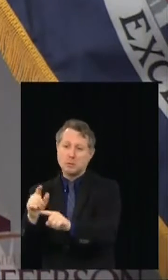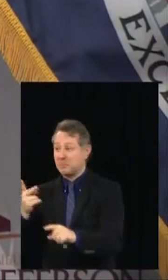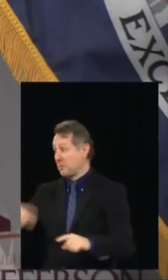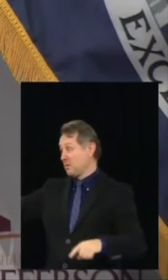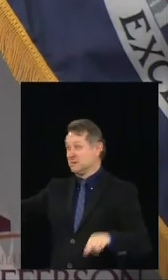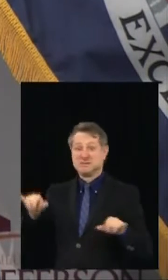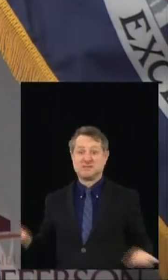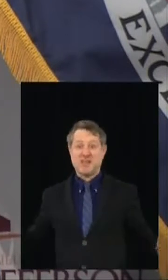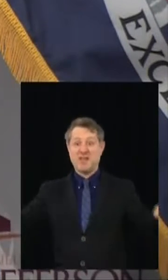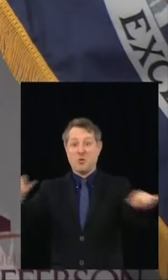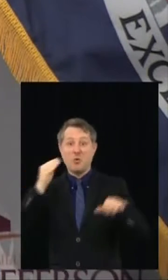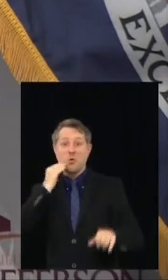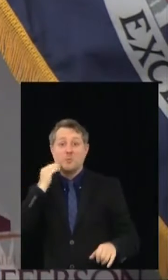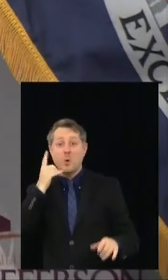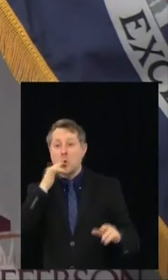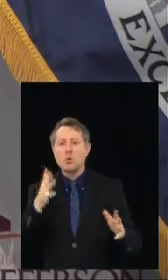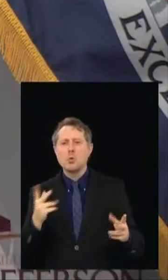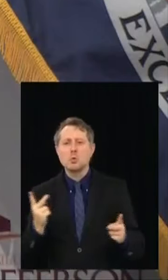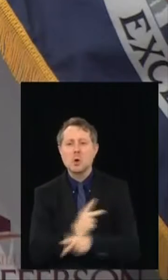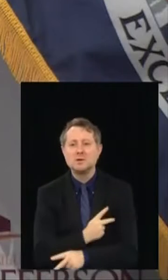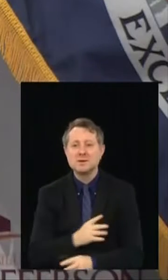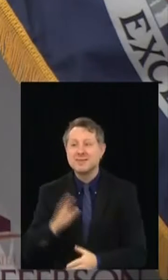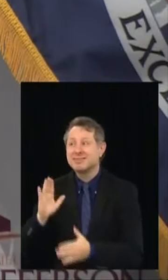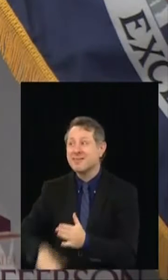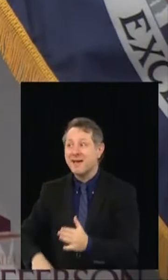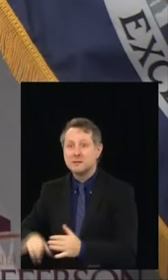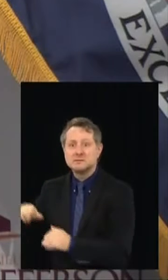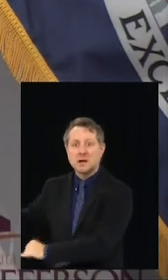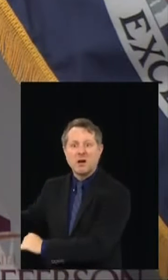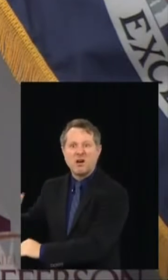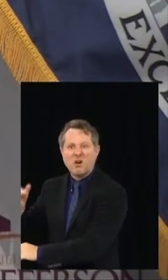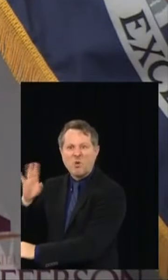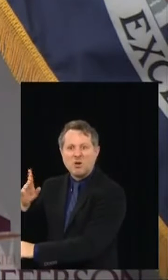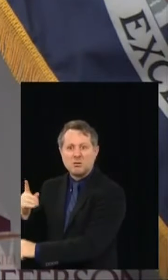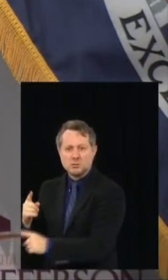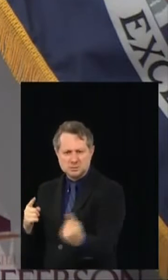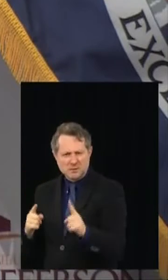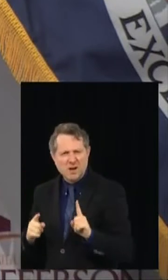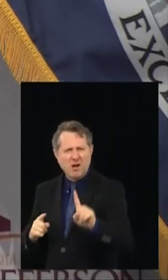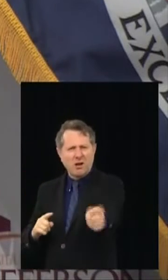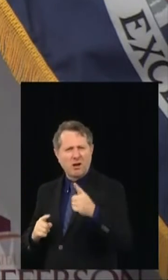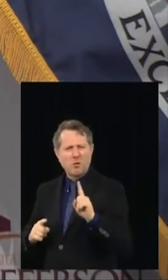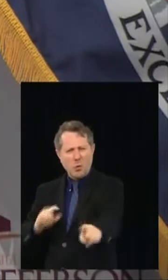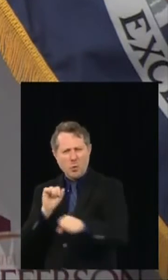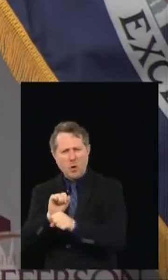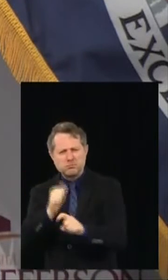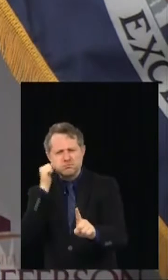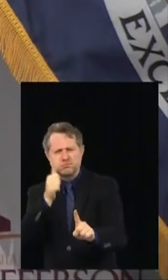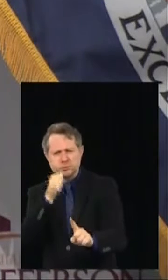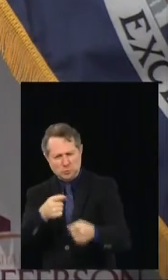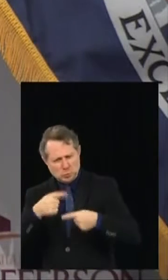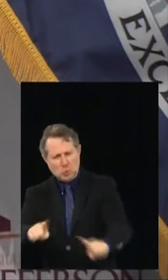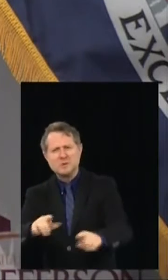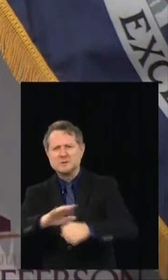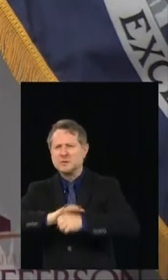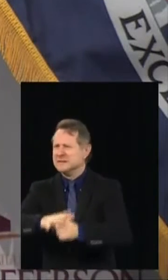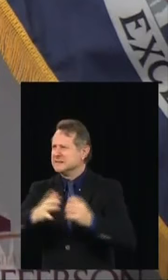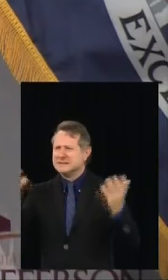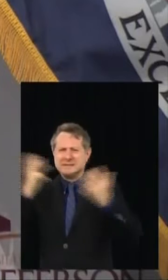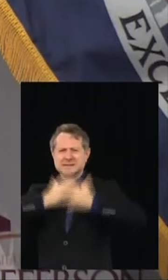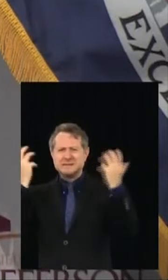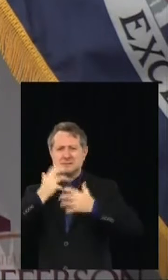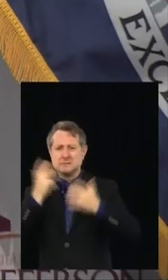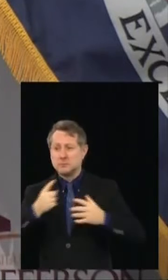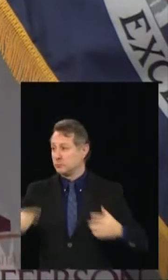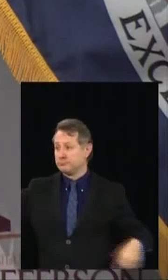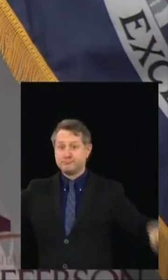than staying home? Going to work in the middle of this pandemic when nobody even knew what the virus was about or